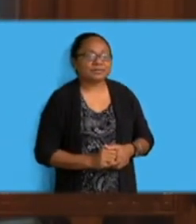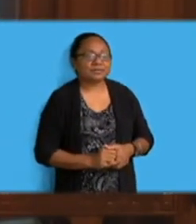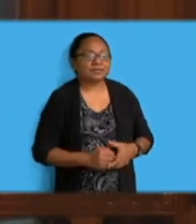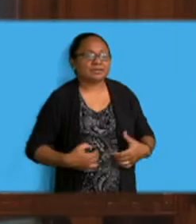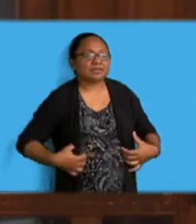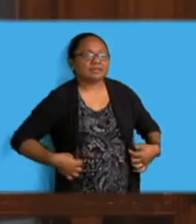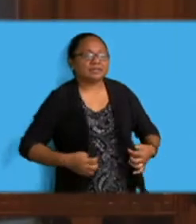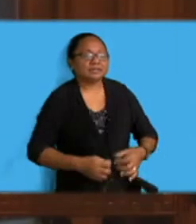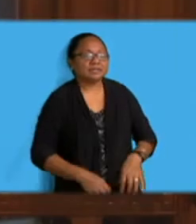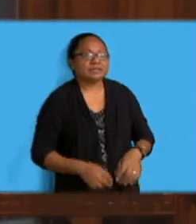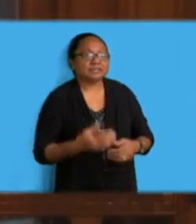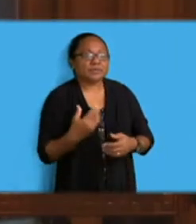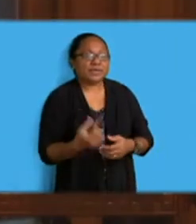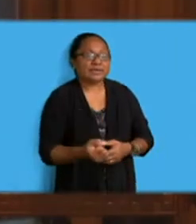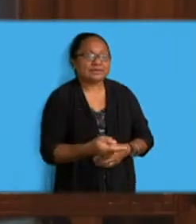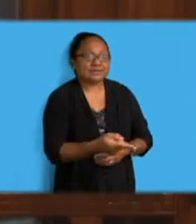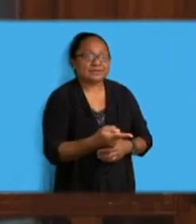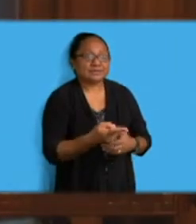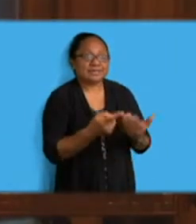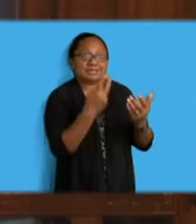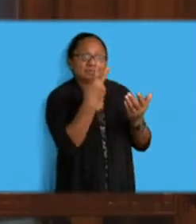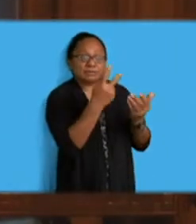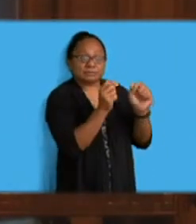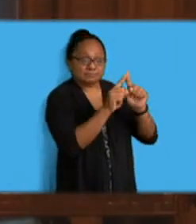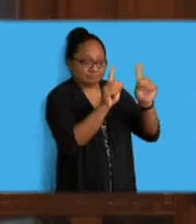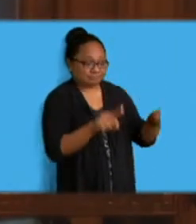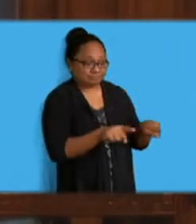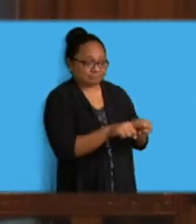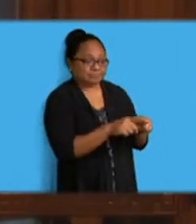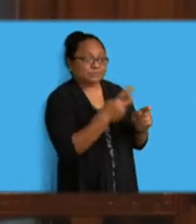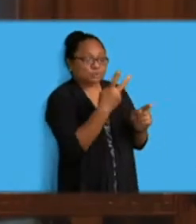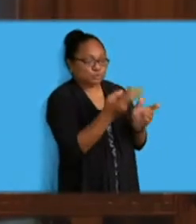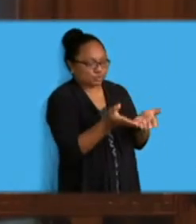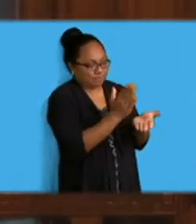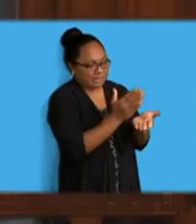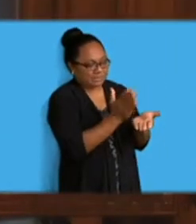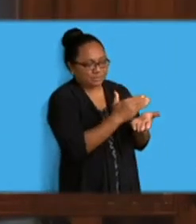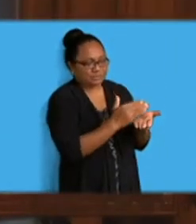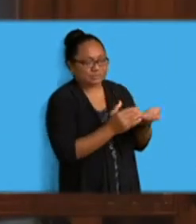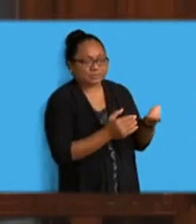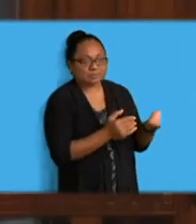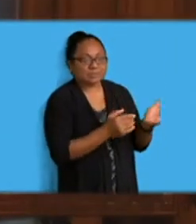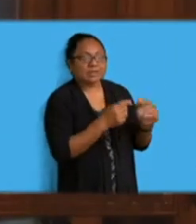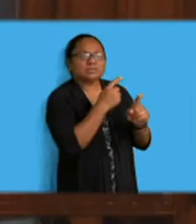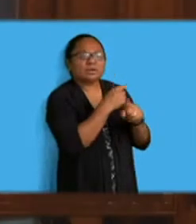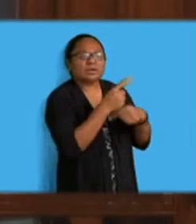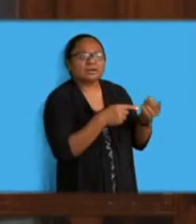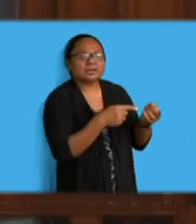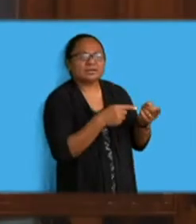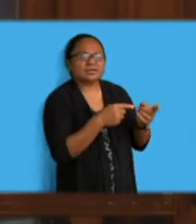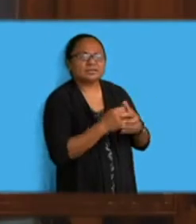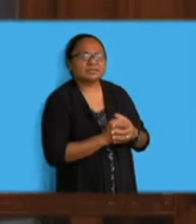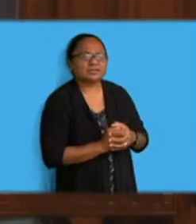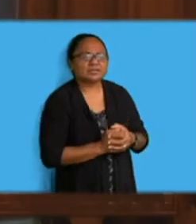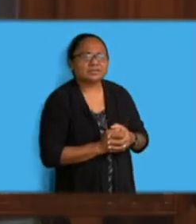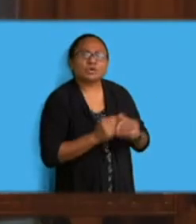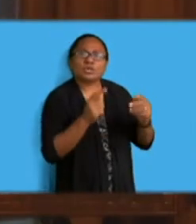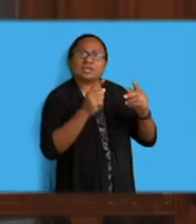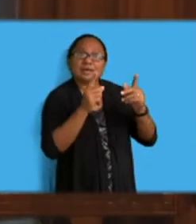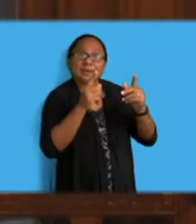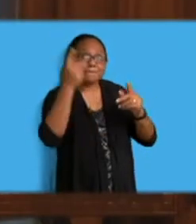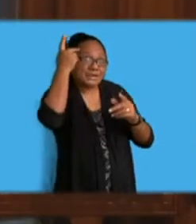2-page simple lift out of the parental engagement framework that we inserted in